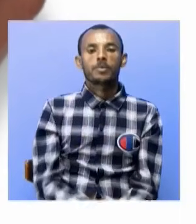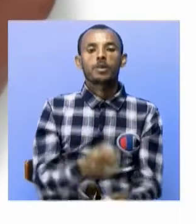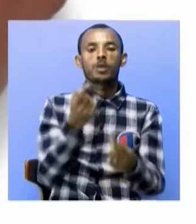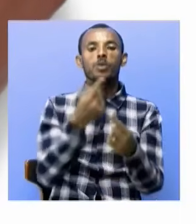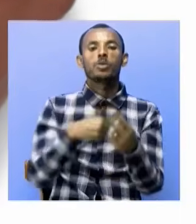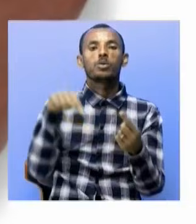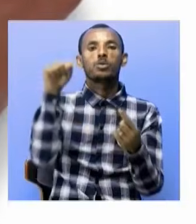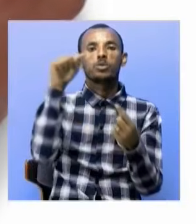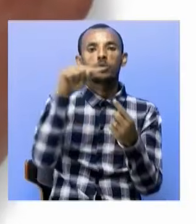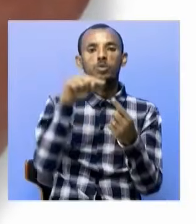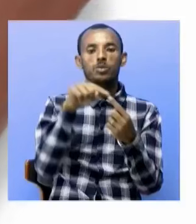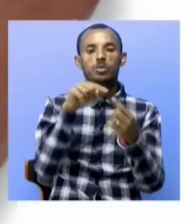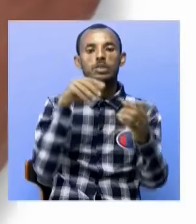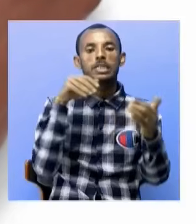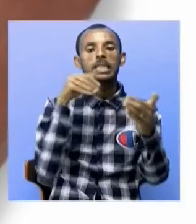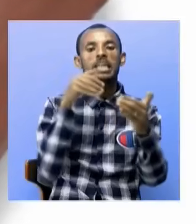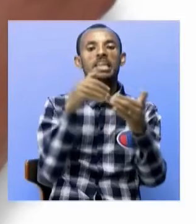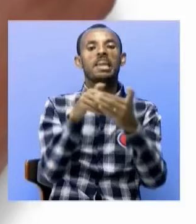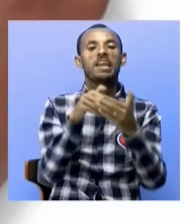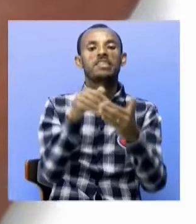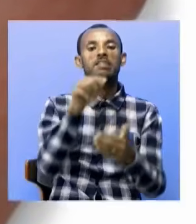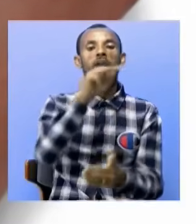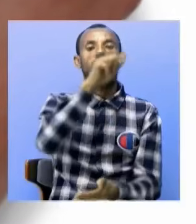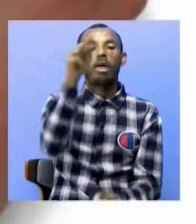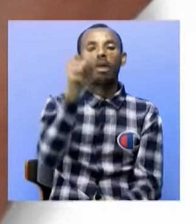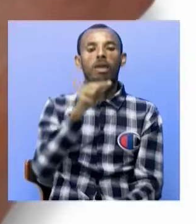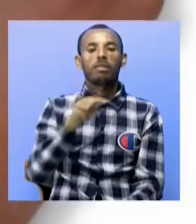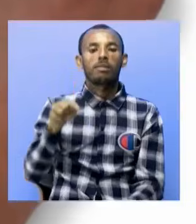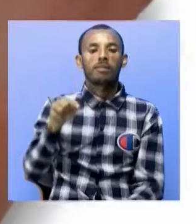to the nearest integer,